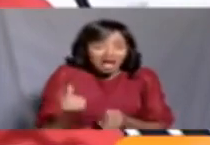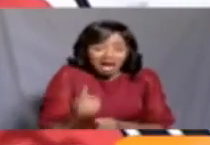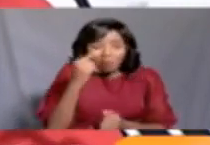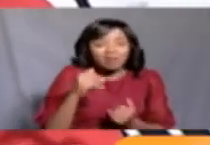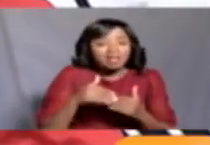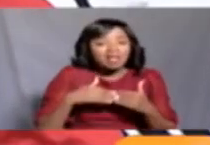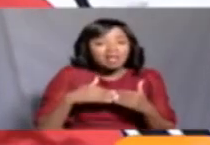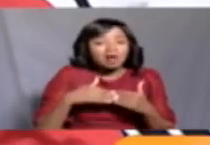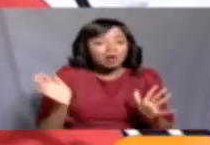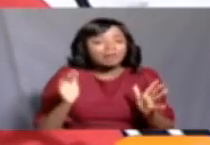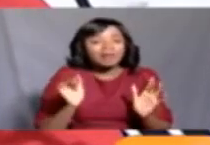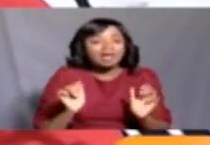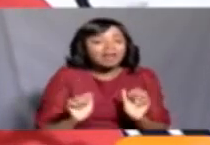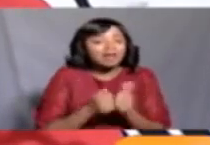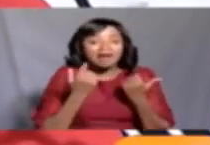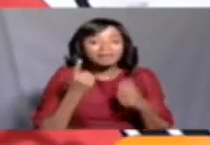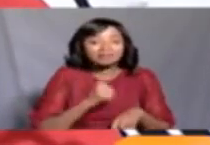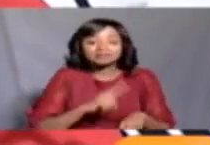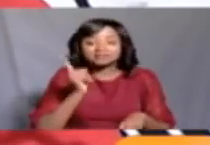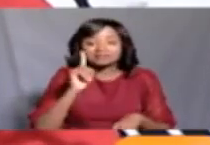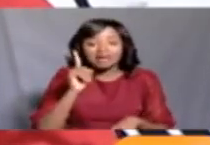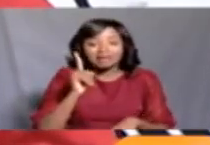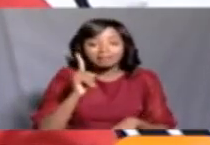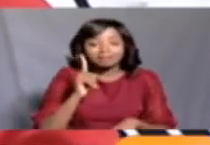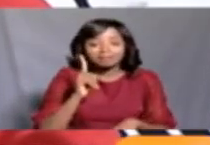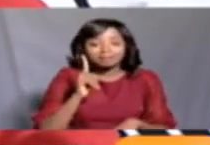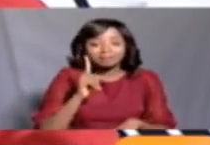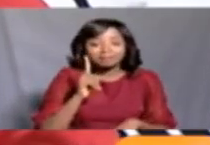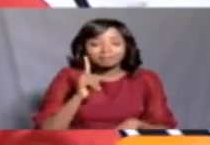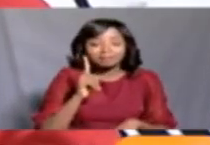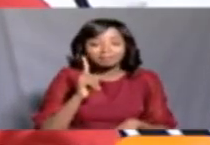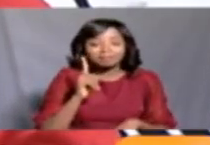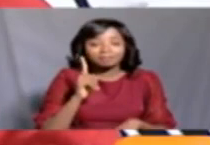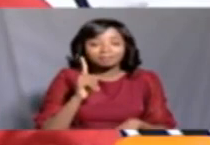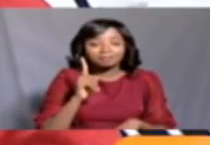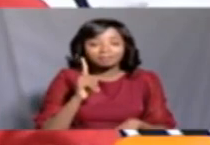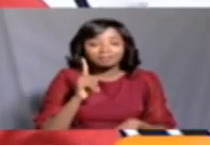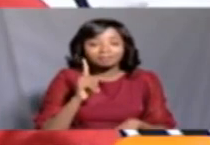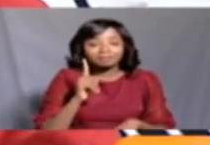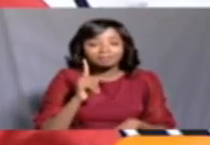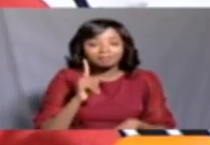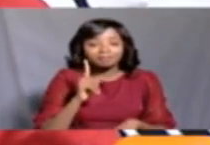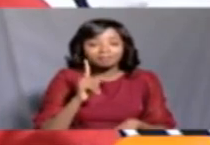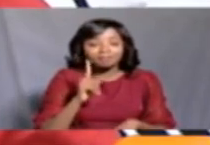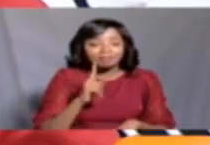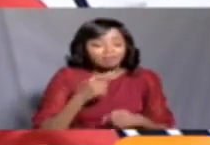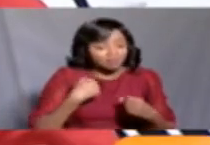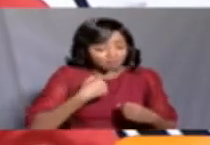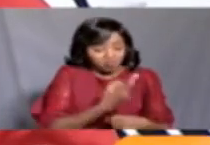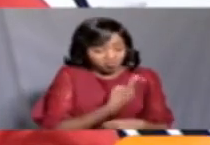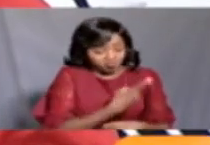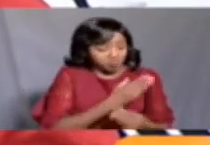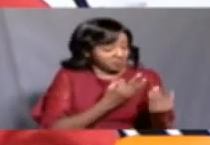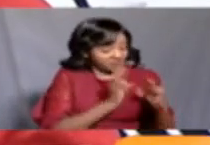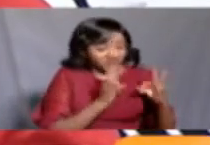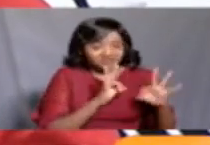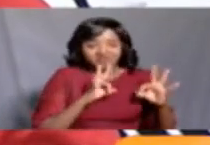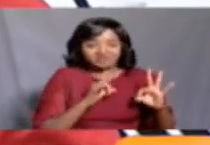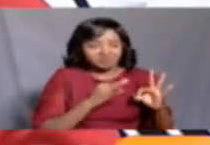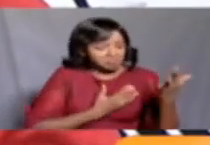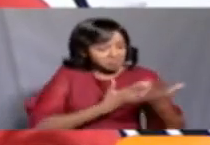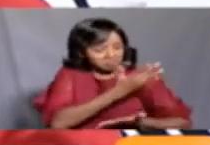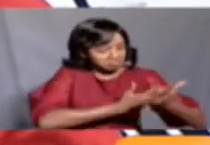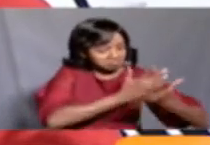and get him properly when you are free with them. When a parent is free with